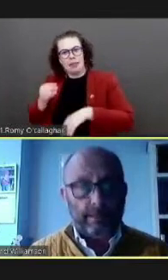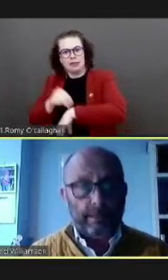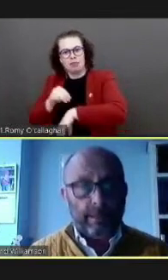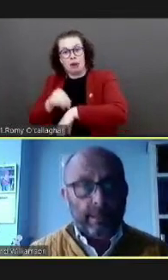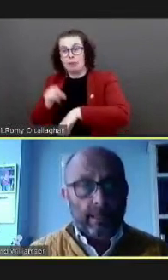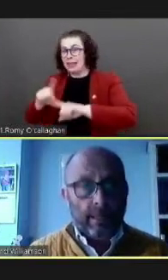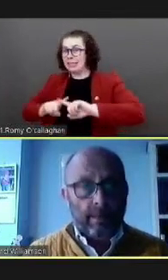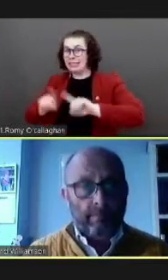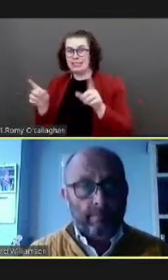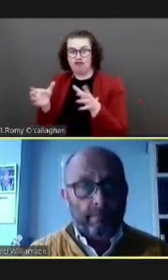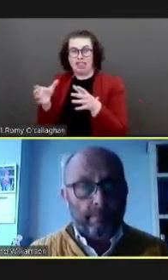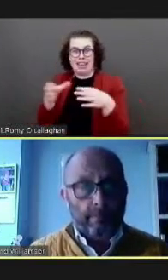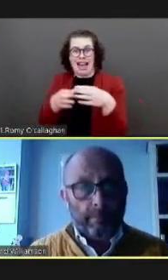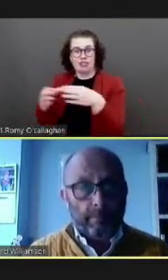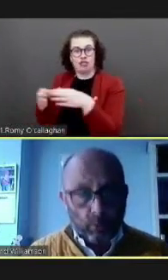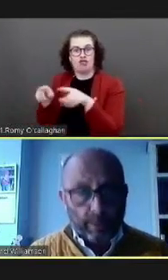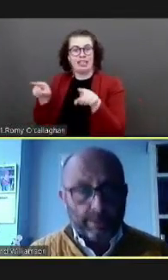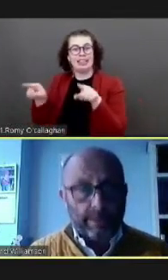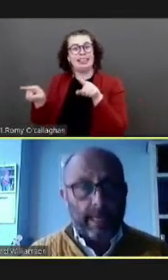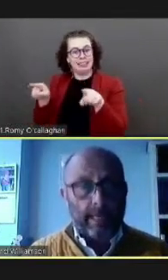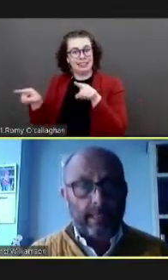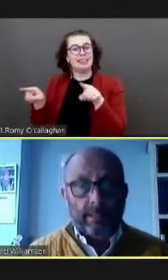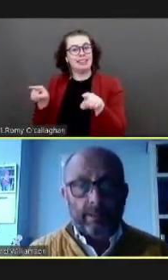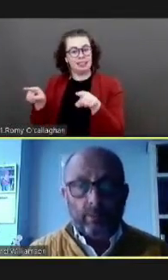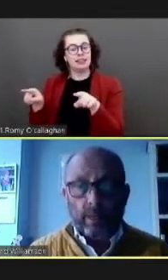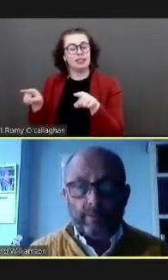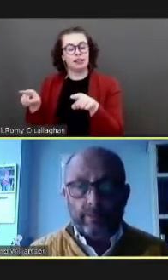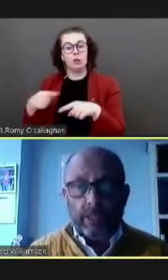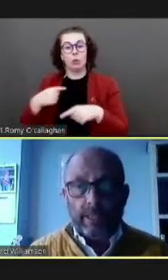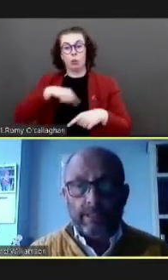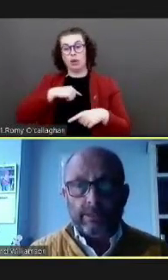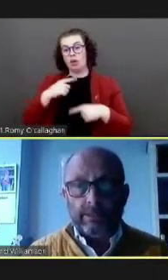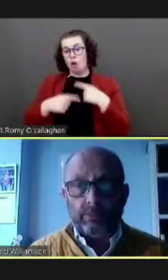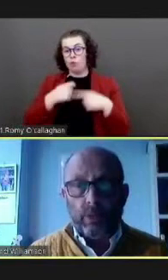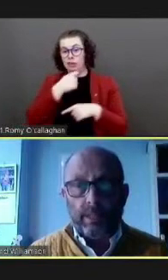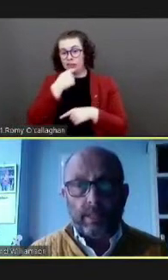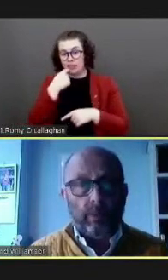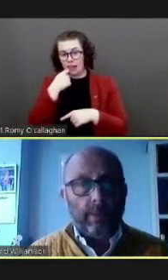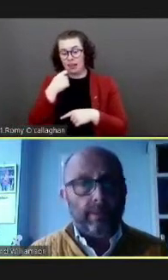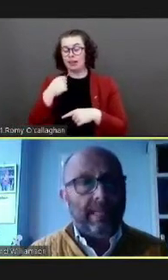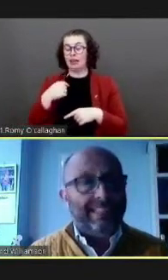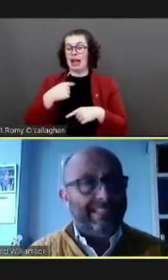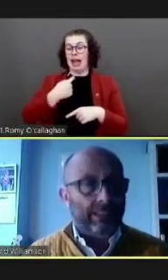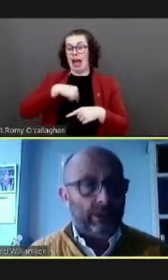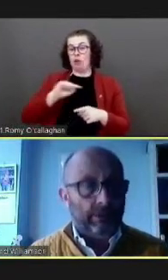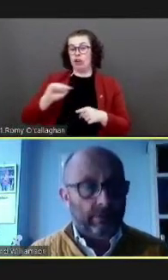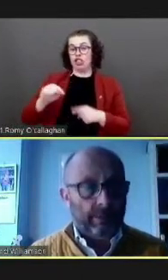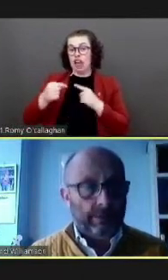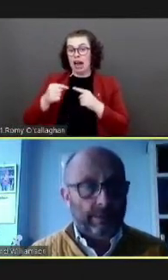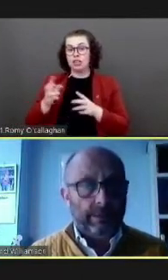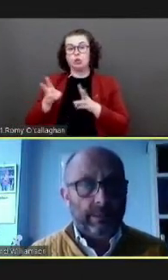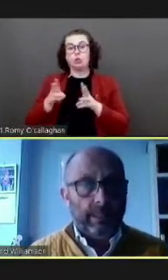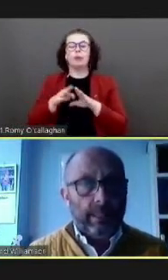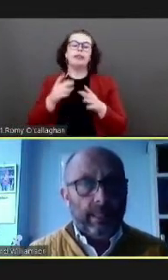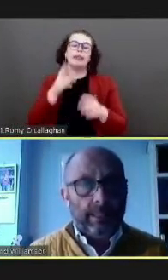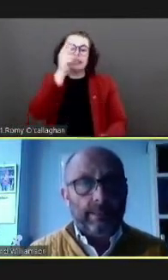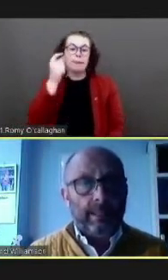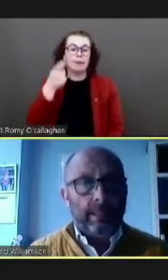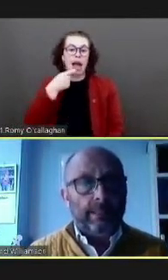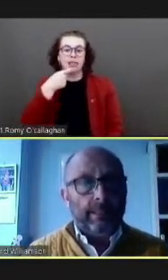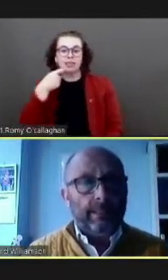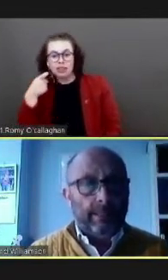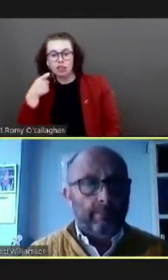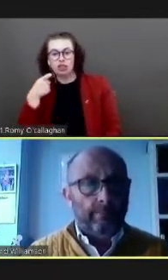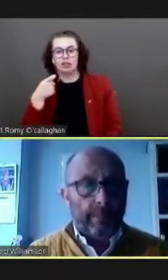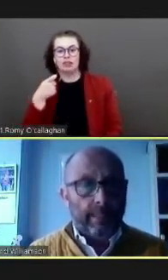different things. They would always say that one of the challenges is working with addiction, for instance, is